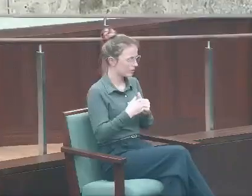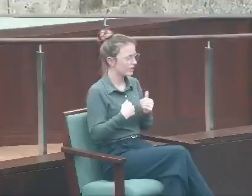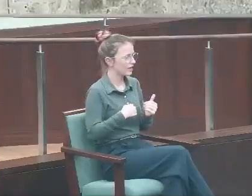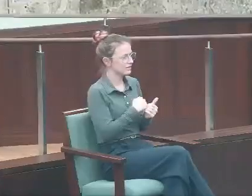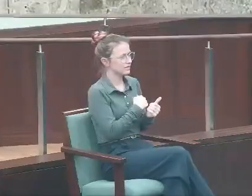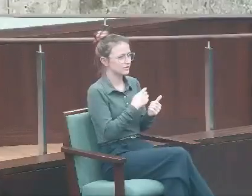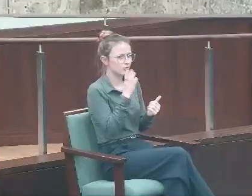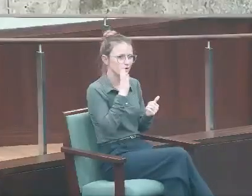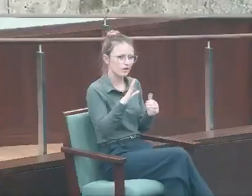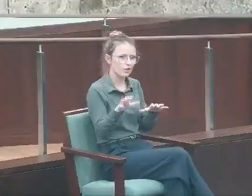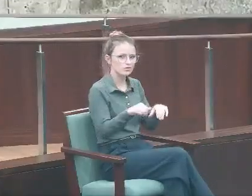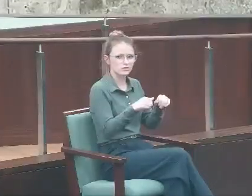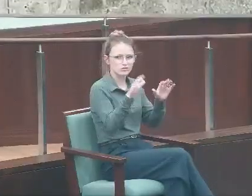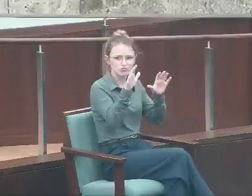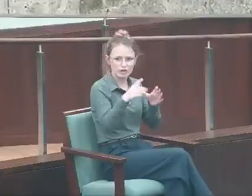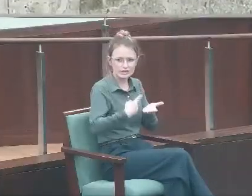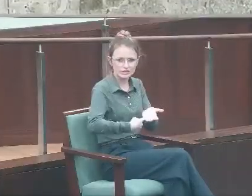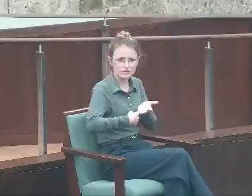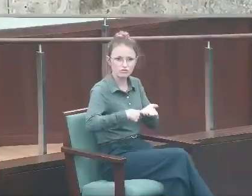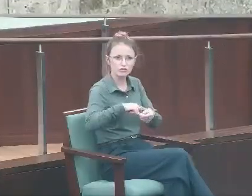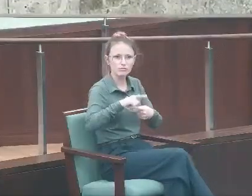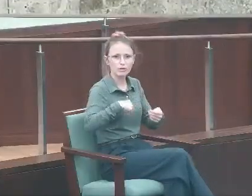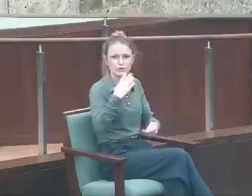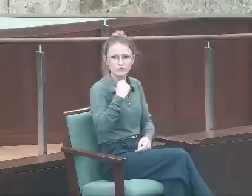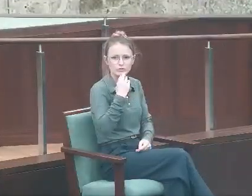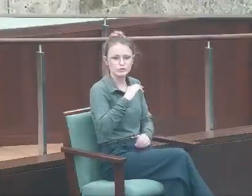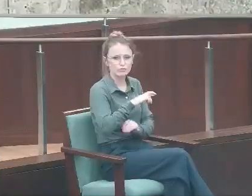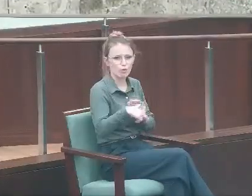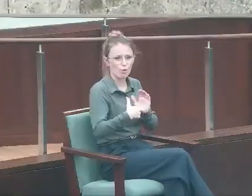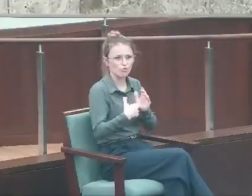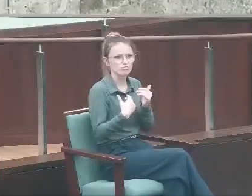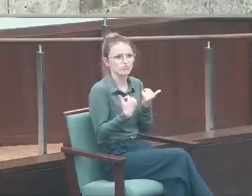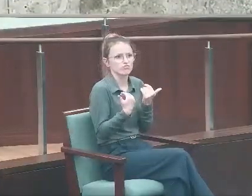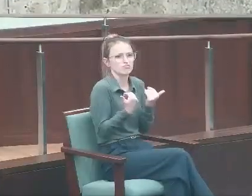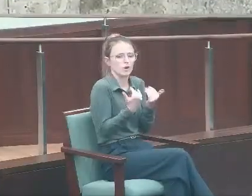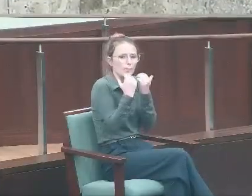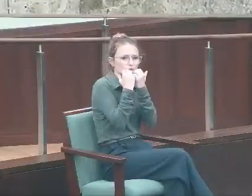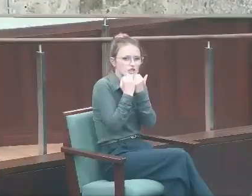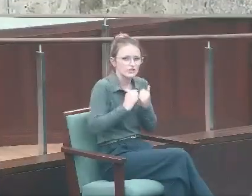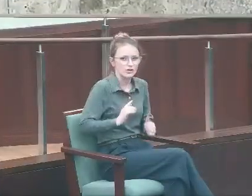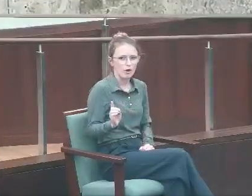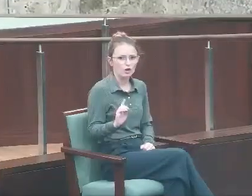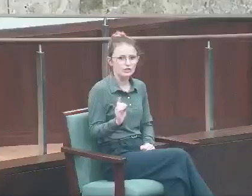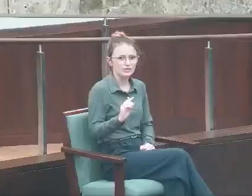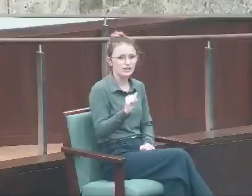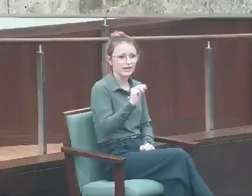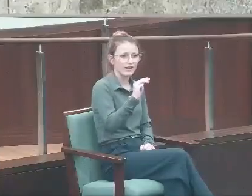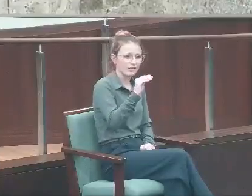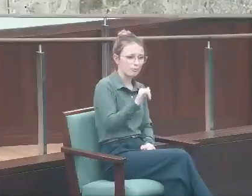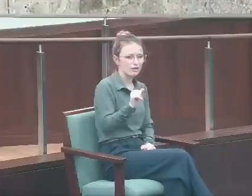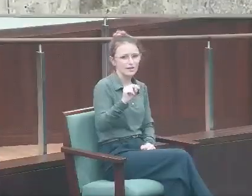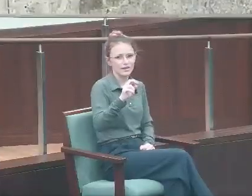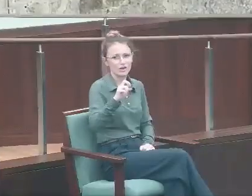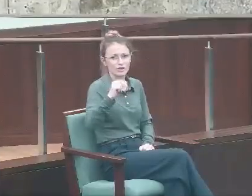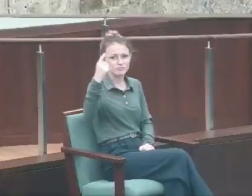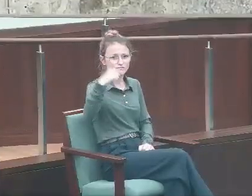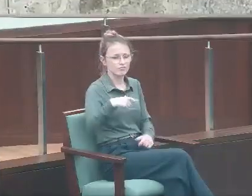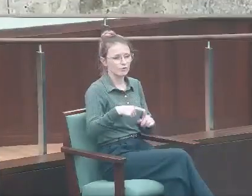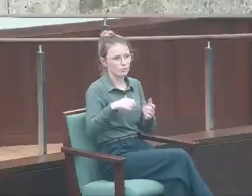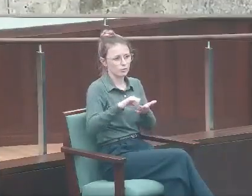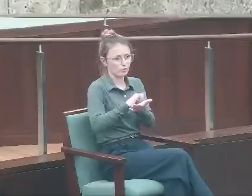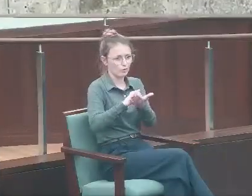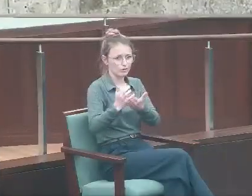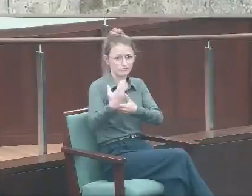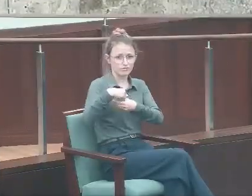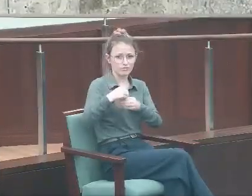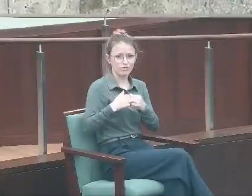terrific discussion about the Jewish role in preserving democracy. Amy and Aaron both came down from New York to be with us, and